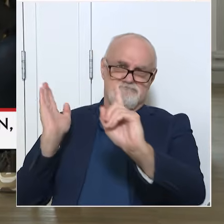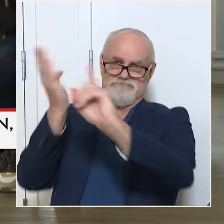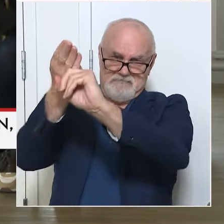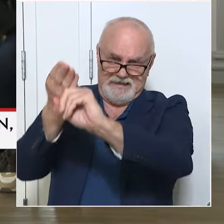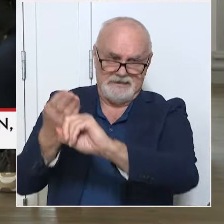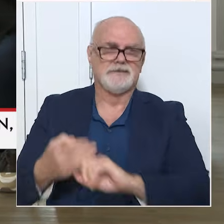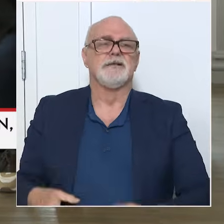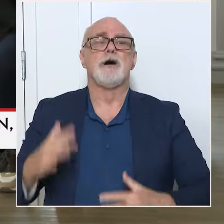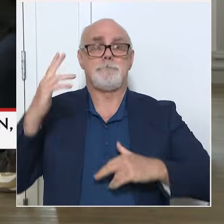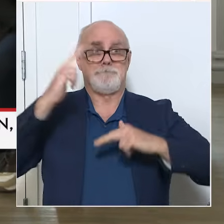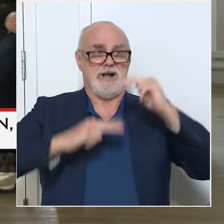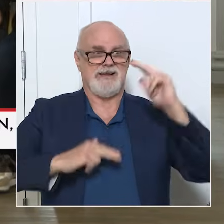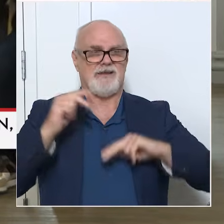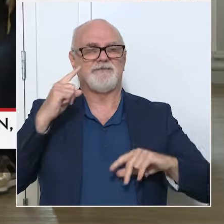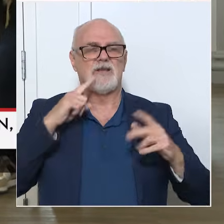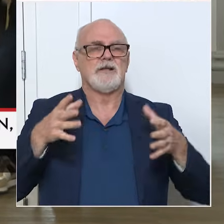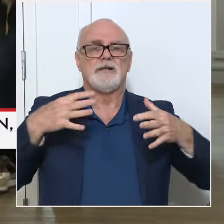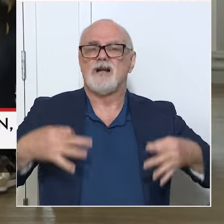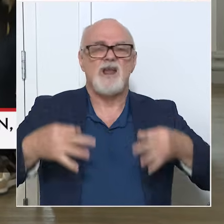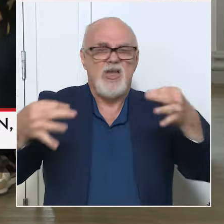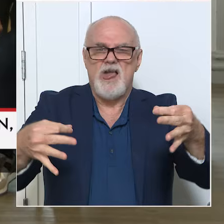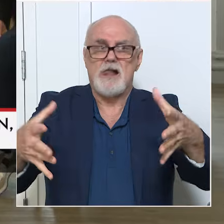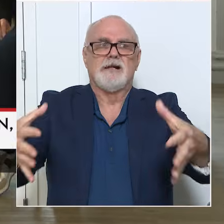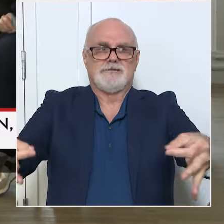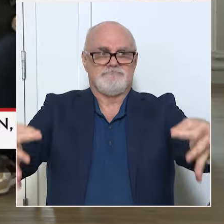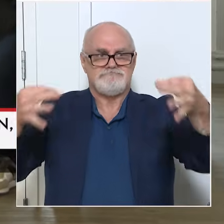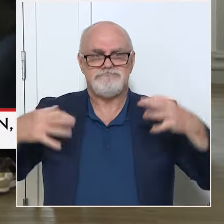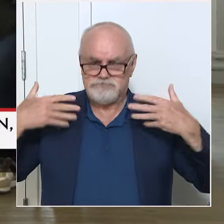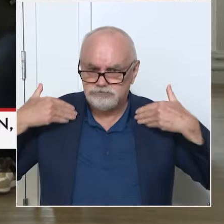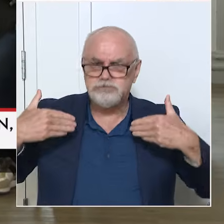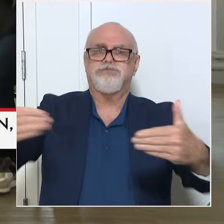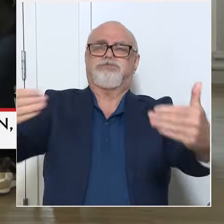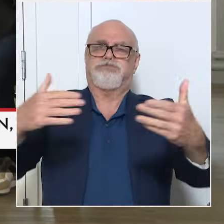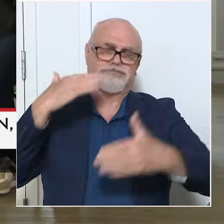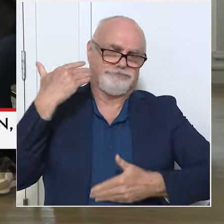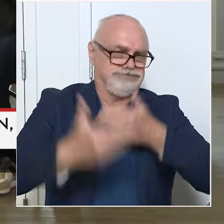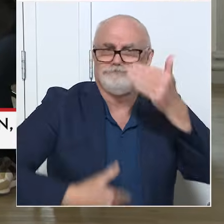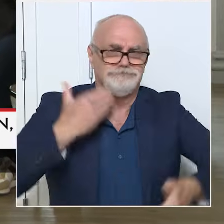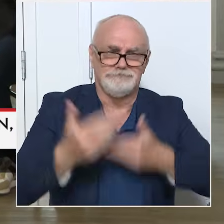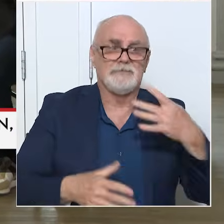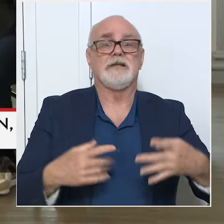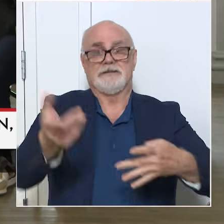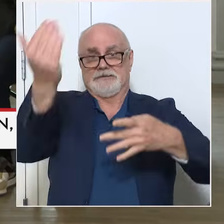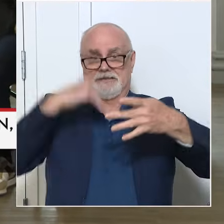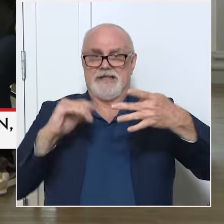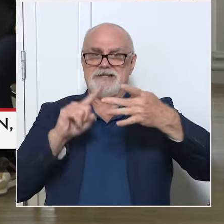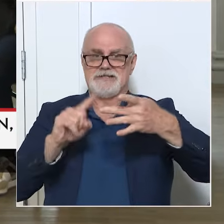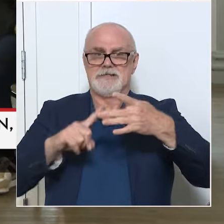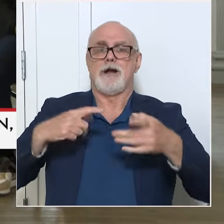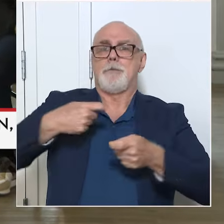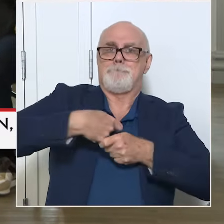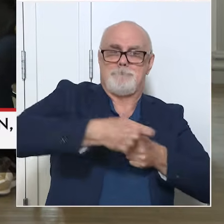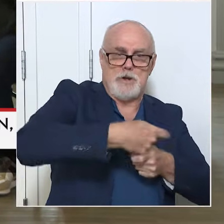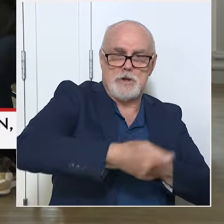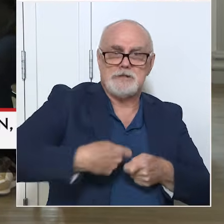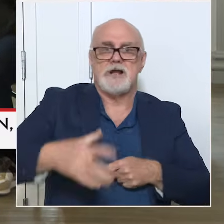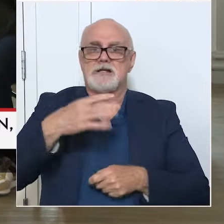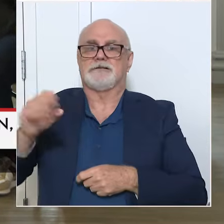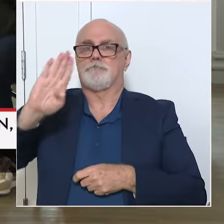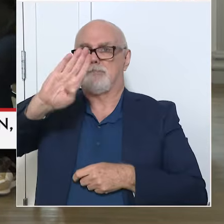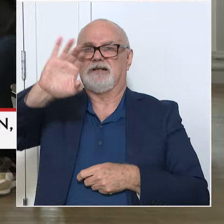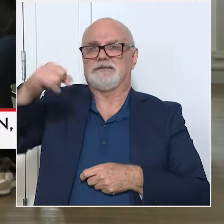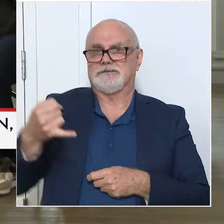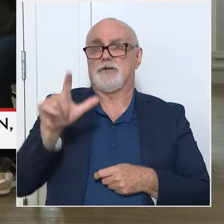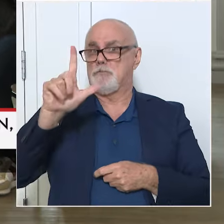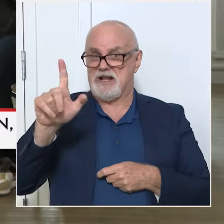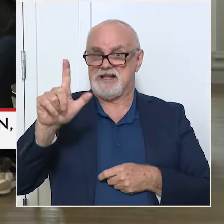building affordable housing and other development in the district. The second is the Poker and Blackjack Gaming